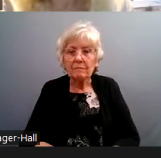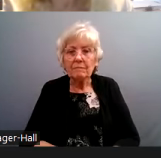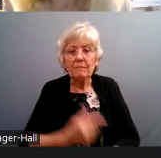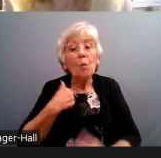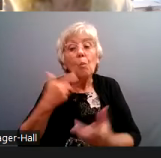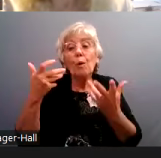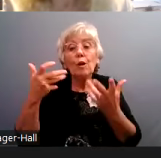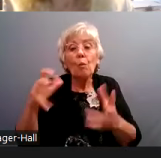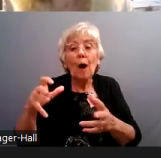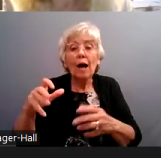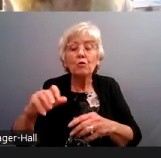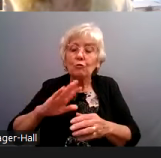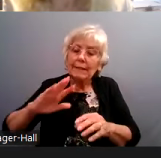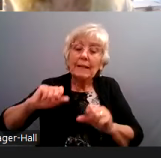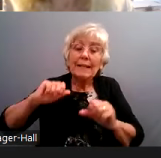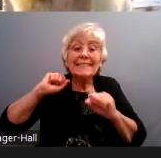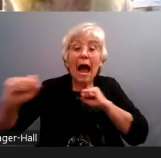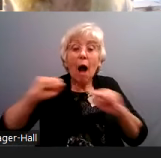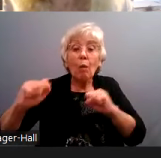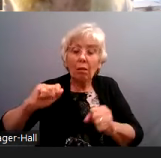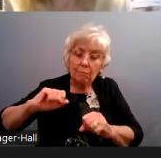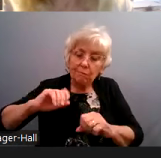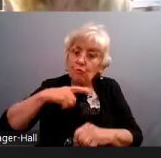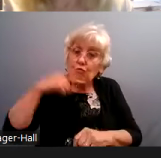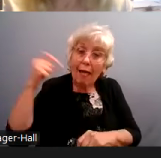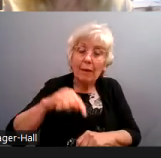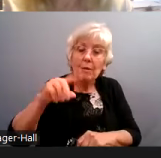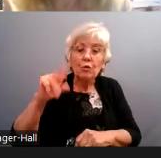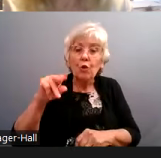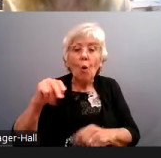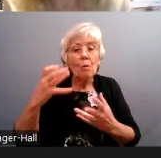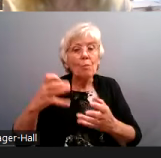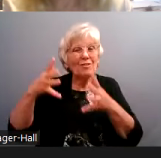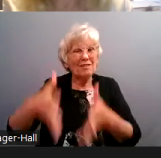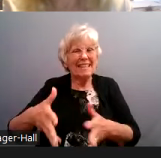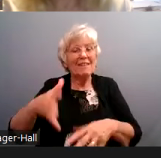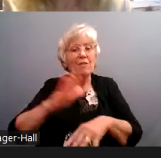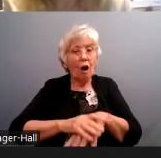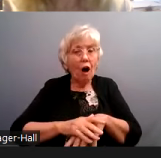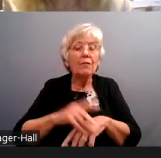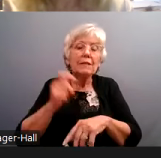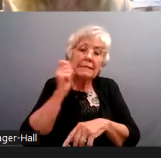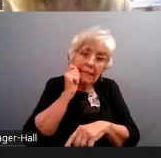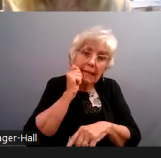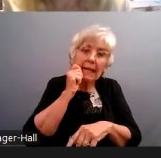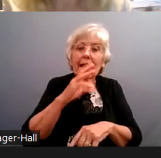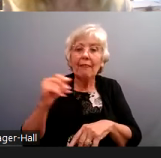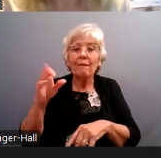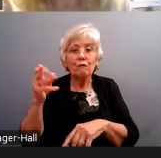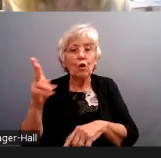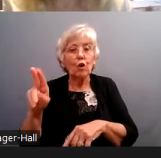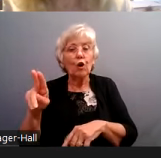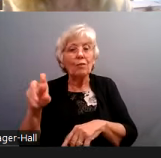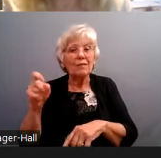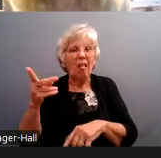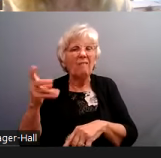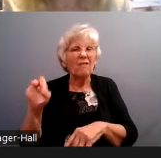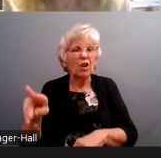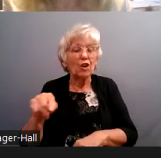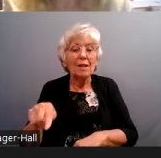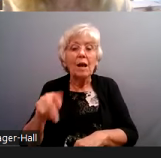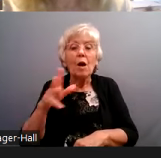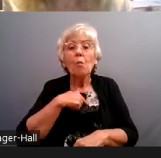really towel them off. You want the lime sulfur on their skin and on their fur. So we will